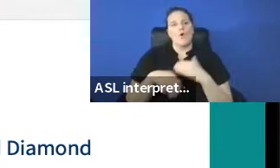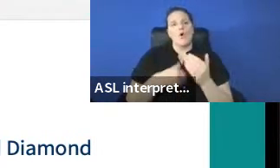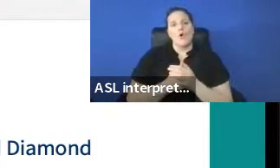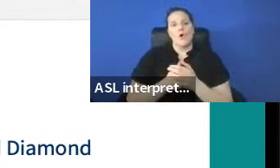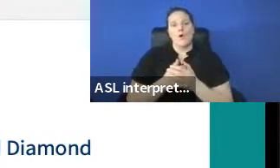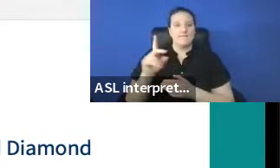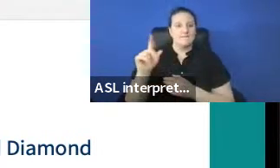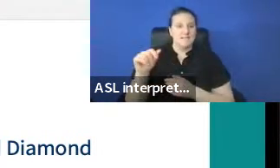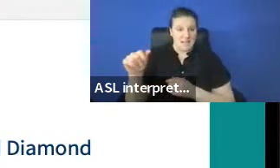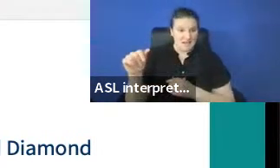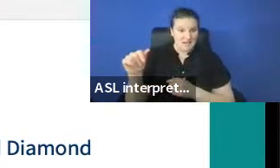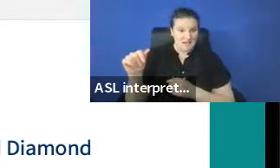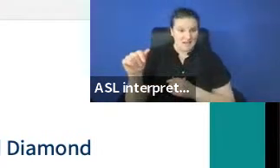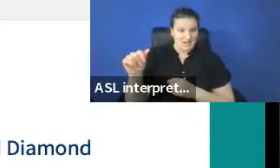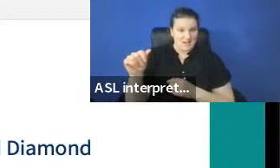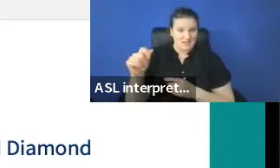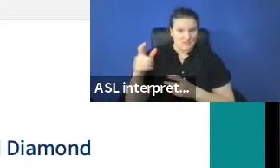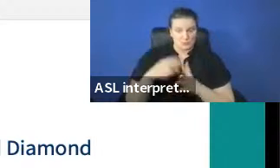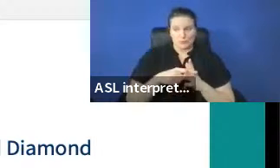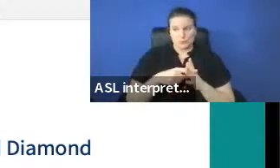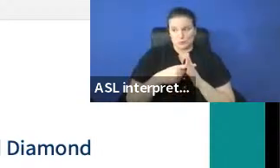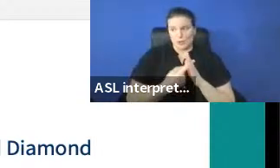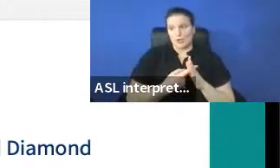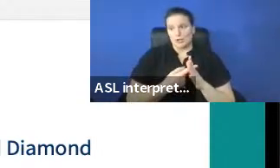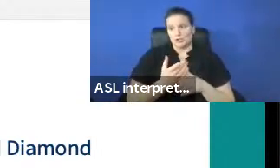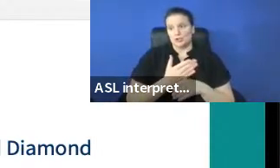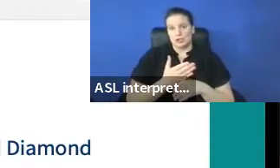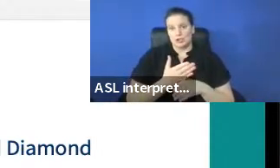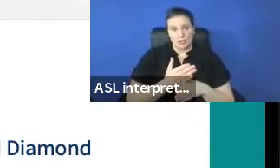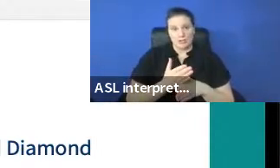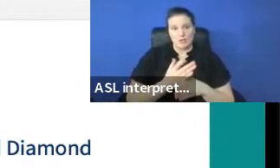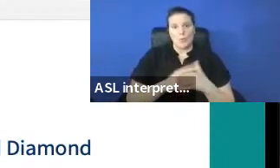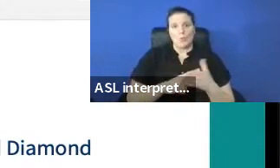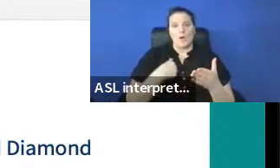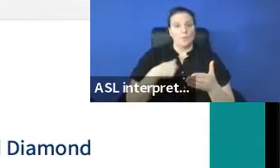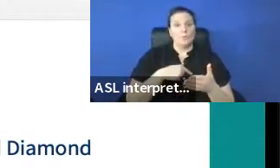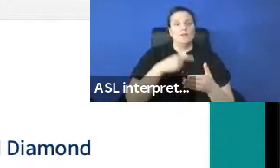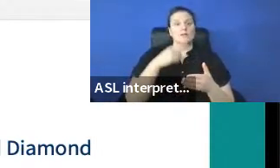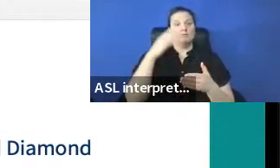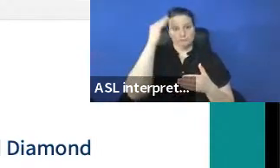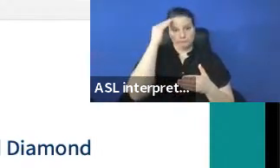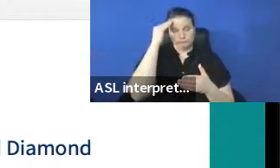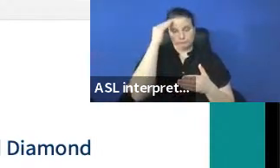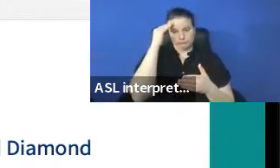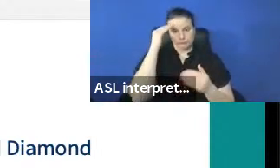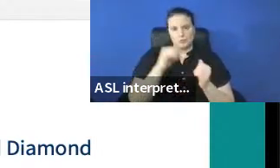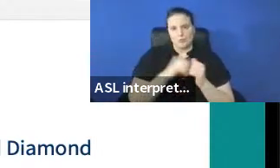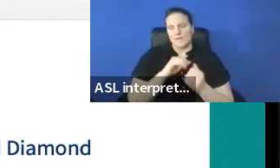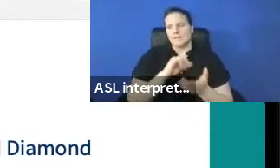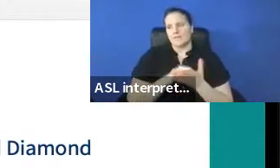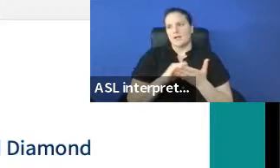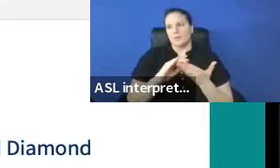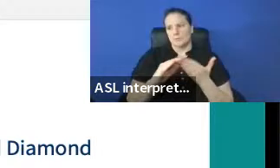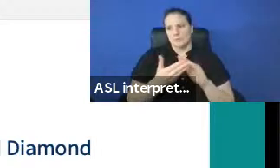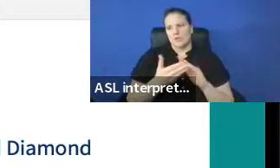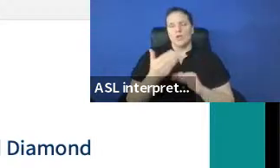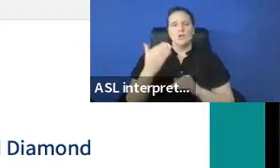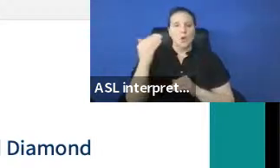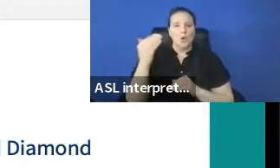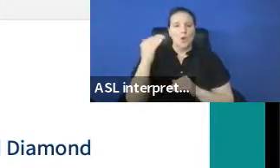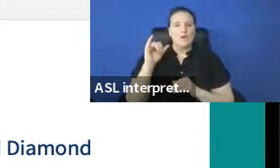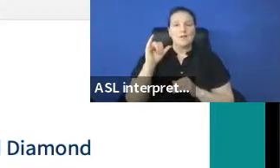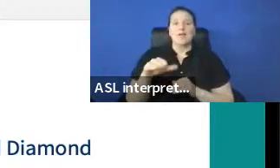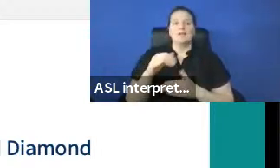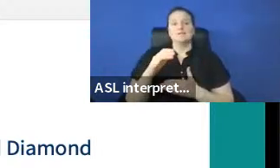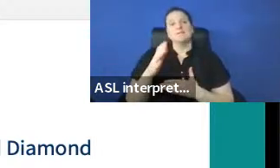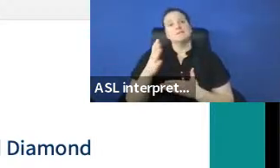data to start sharing what we did know with the community, knowing that it is